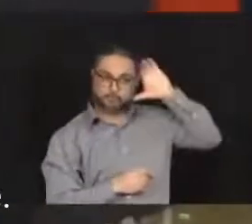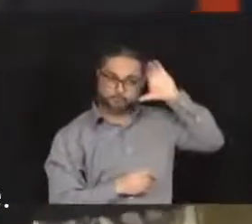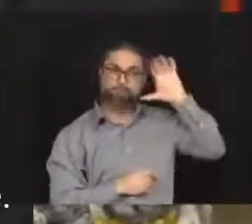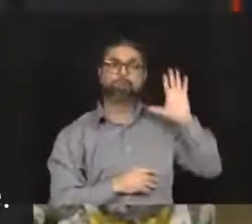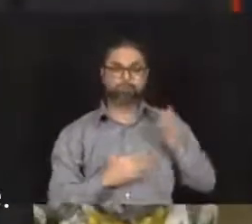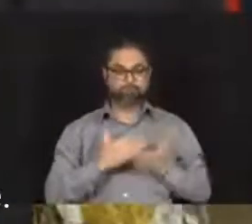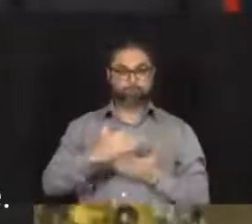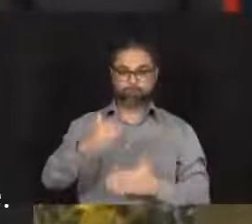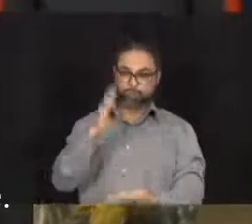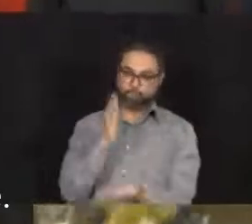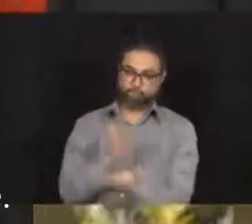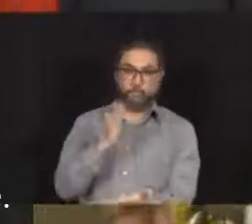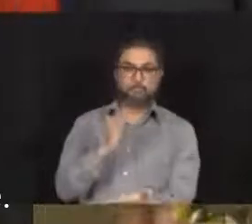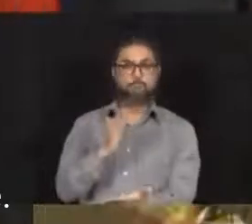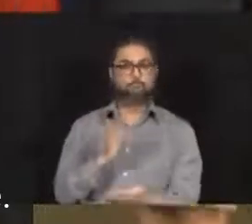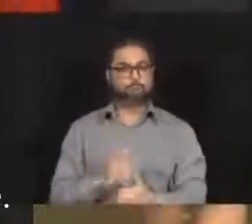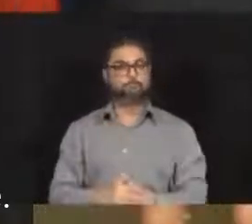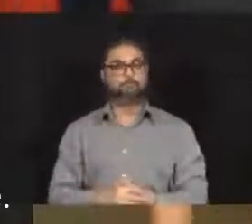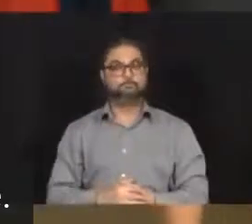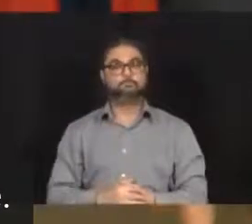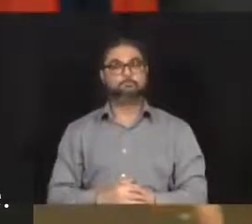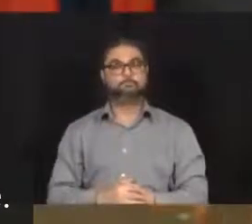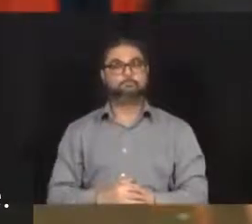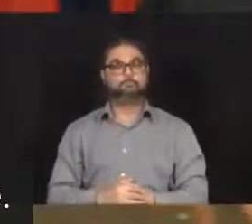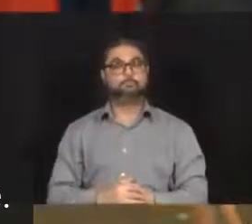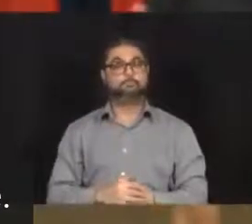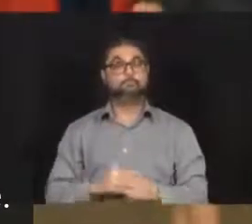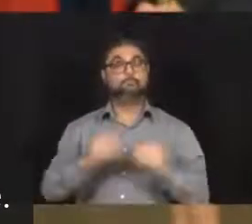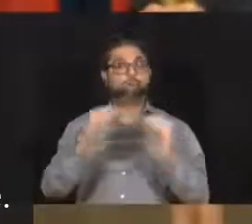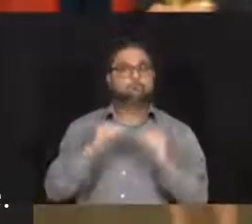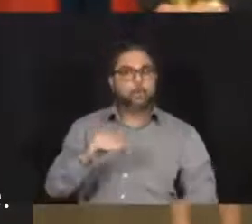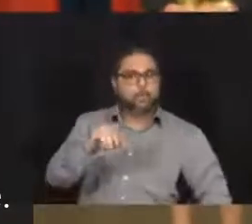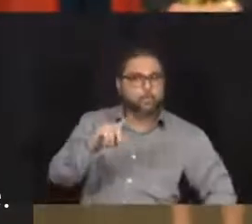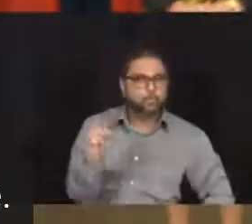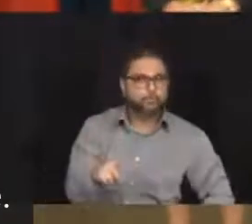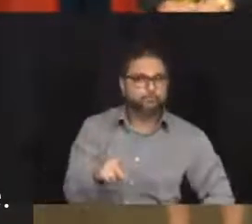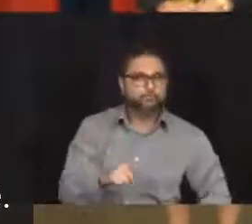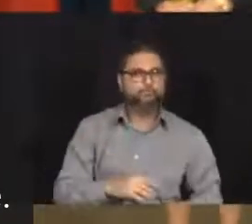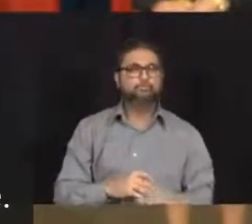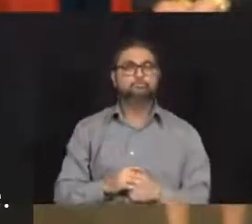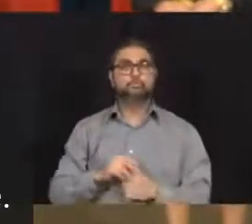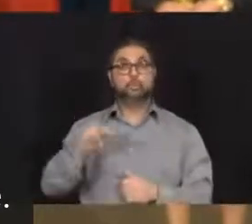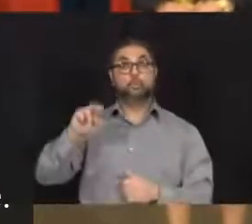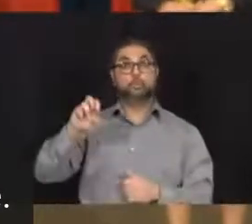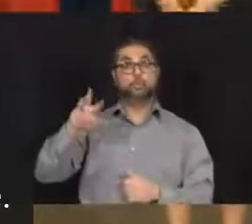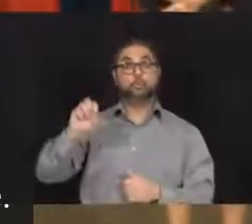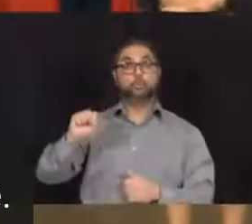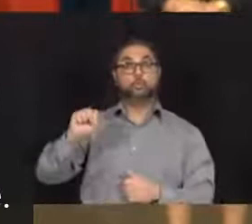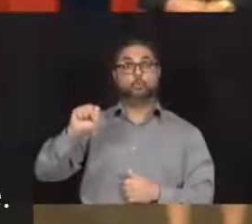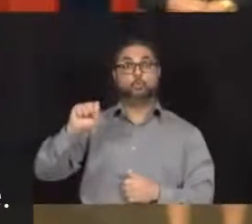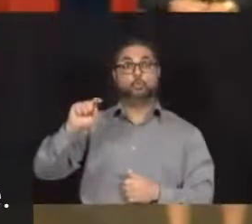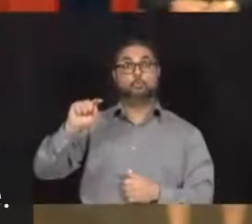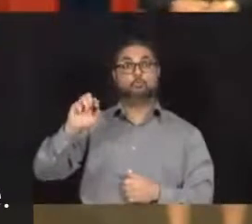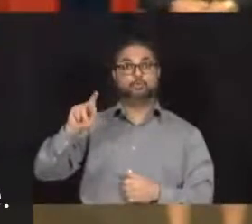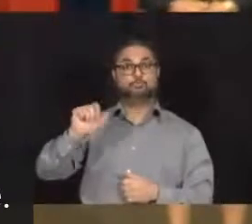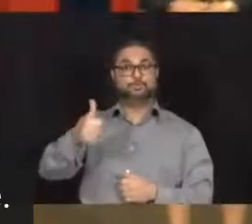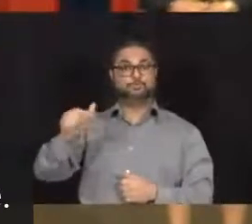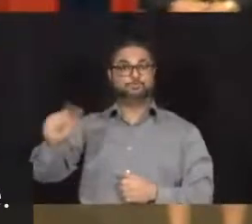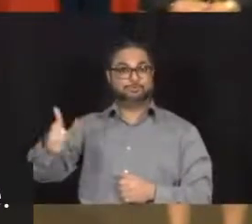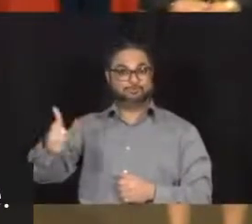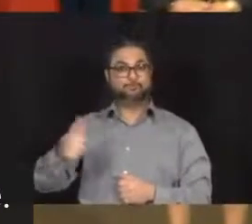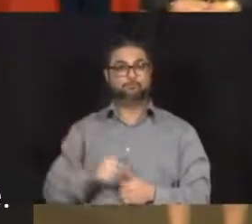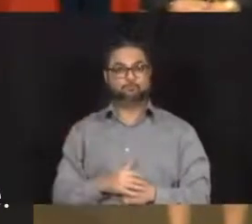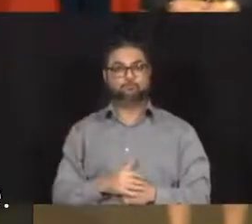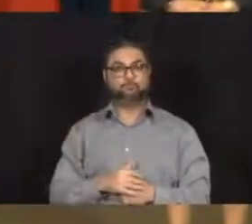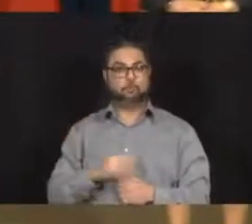question. Next question comes from Haley Cooper from News Talk 1010. Please go ahead. Hi, my question is